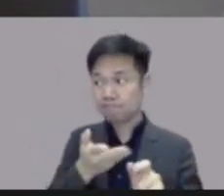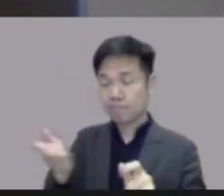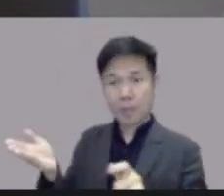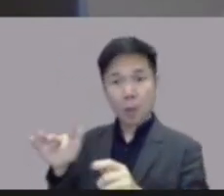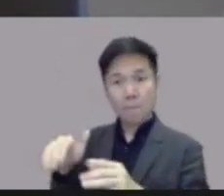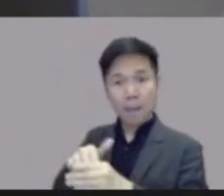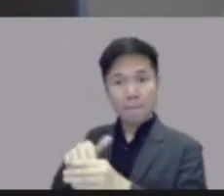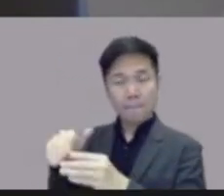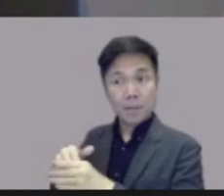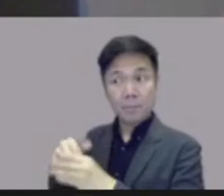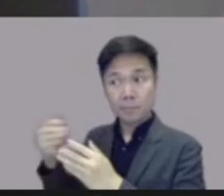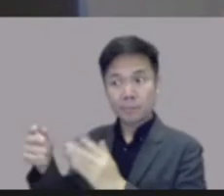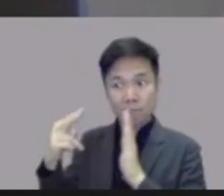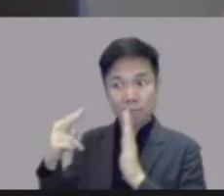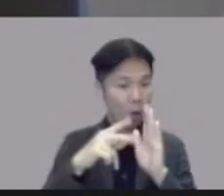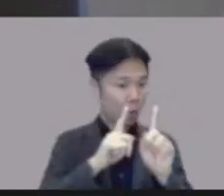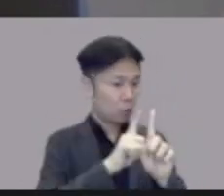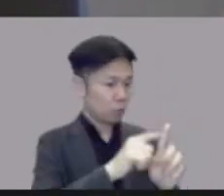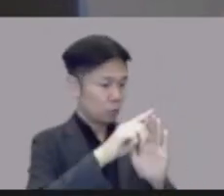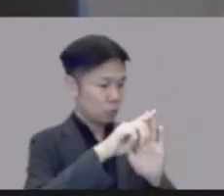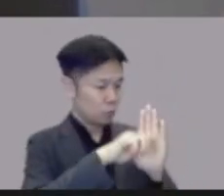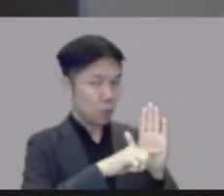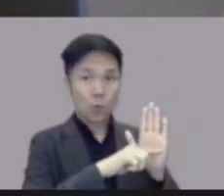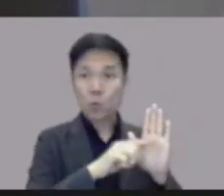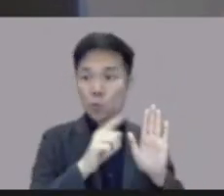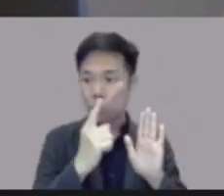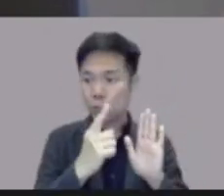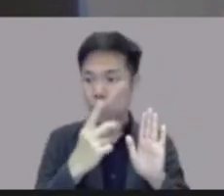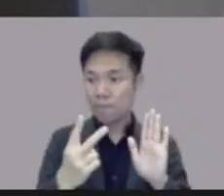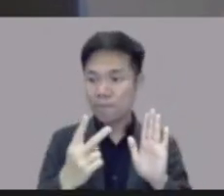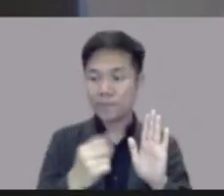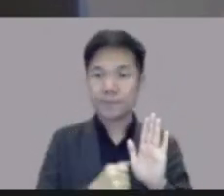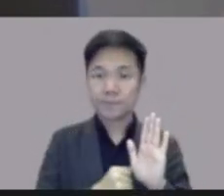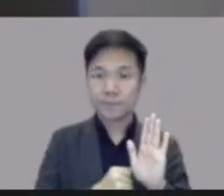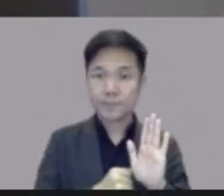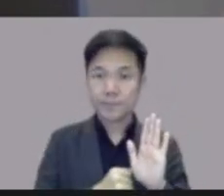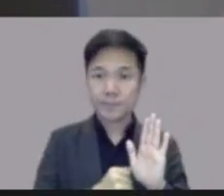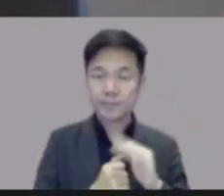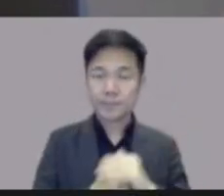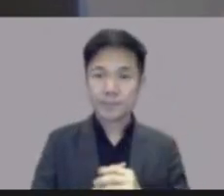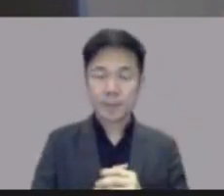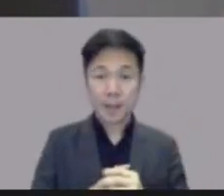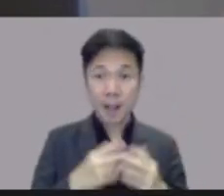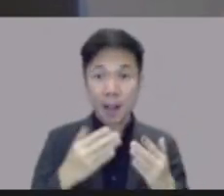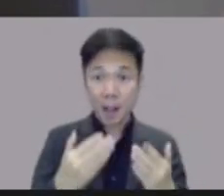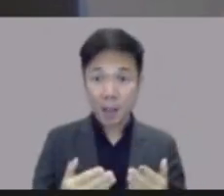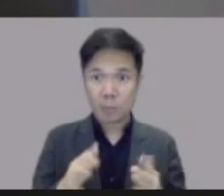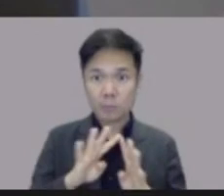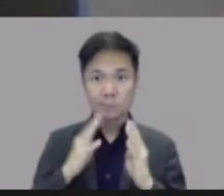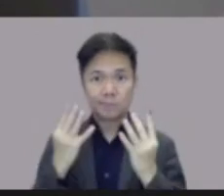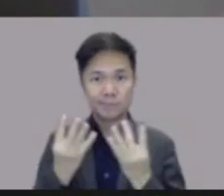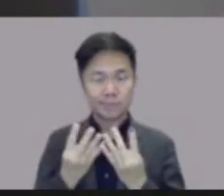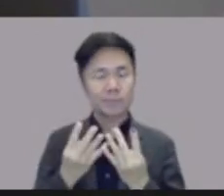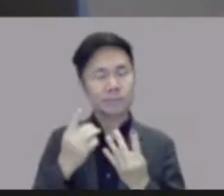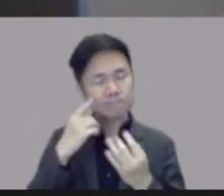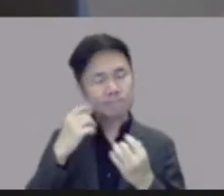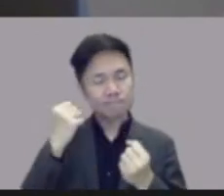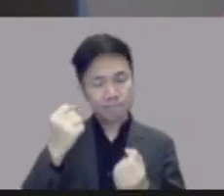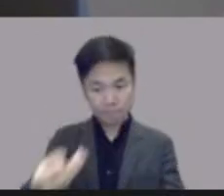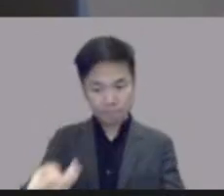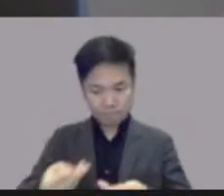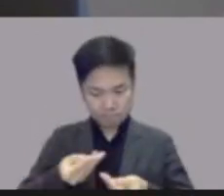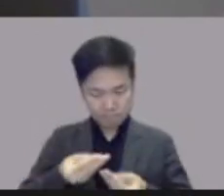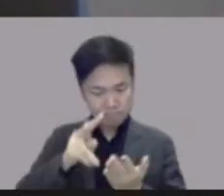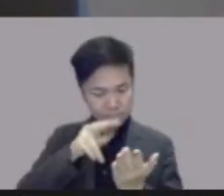with rule 12 of The Escape rules of procedure the bureau noted that credentials had been received by a